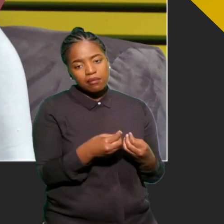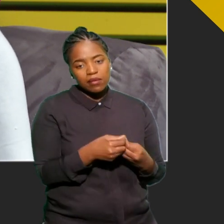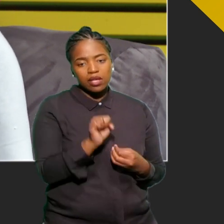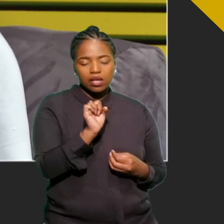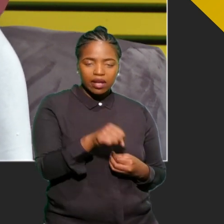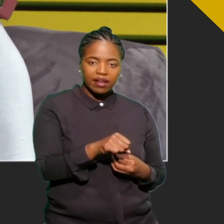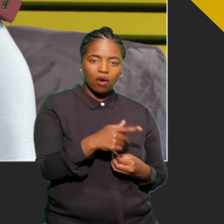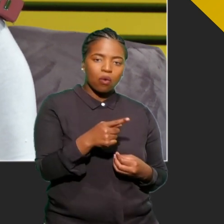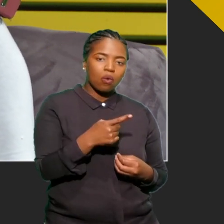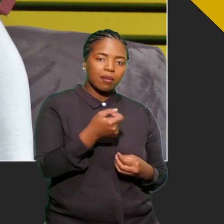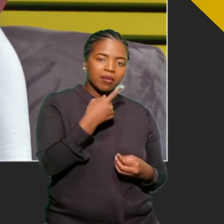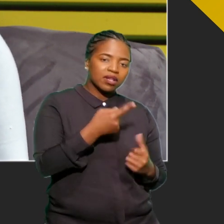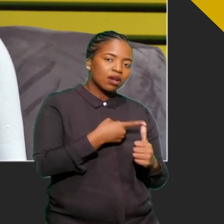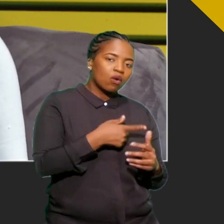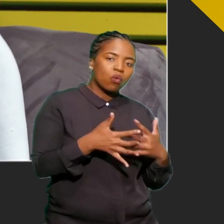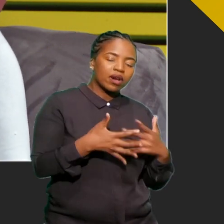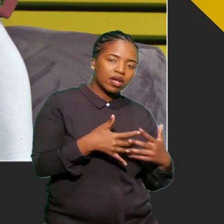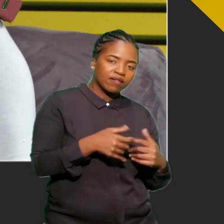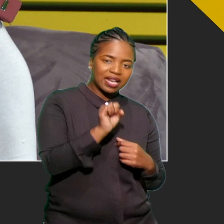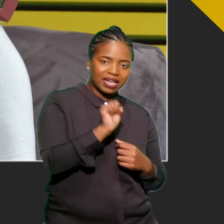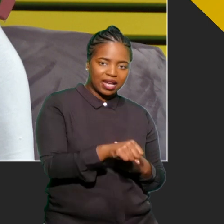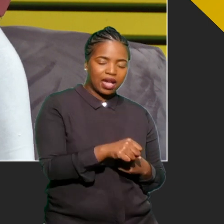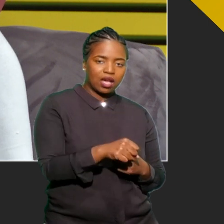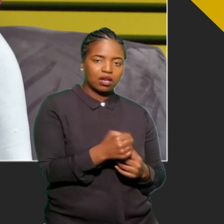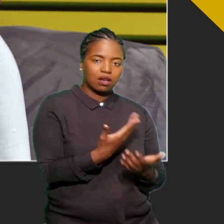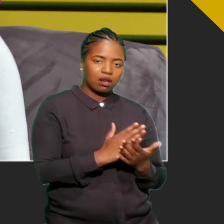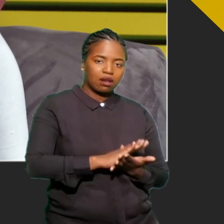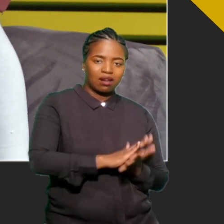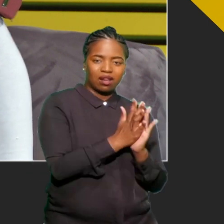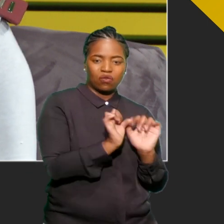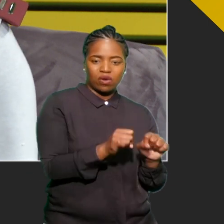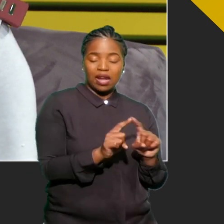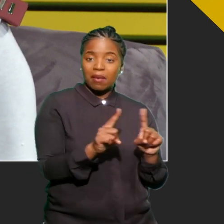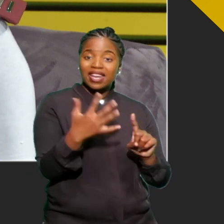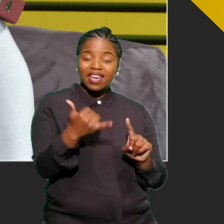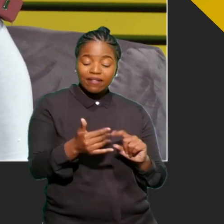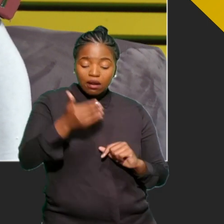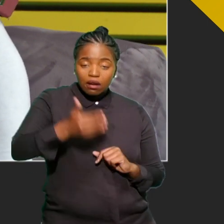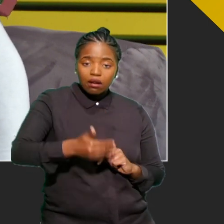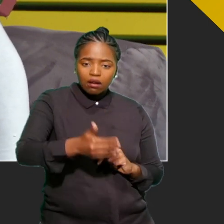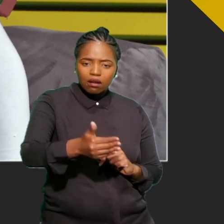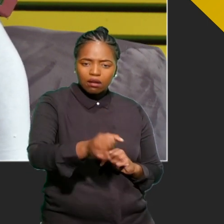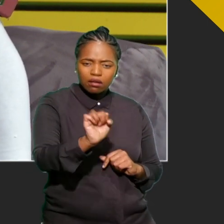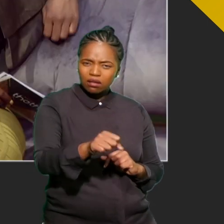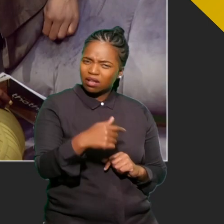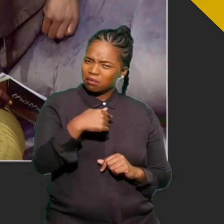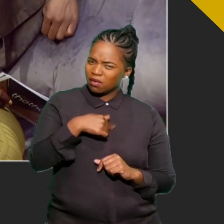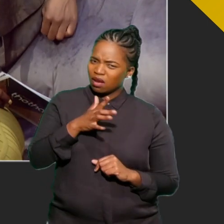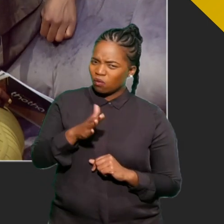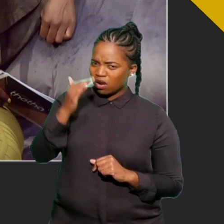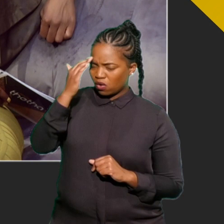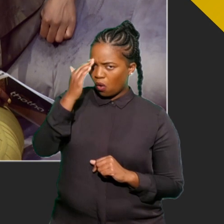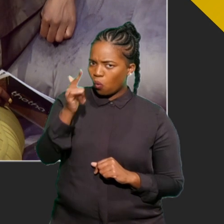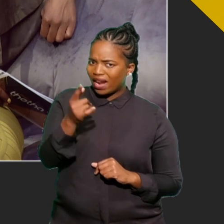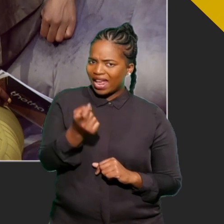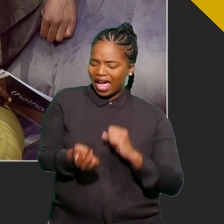some antibiotics and so on that can affect contraception yakho, but you shouldn't. Because mina sisa ngizibuza ukuthi what happens